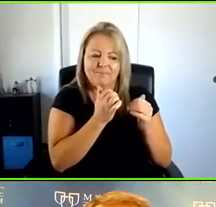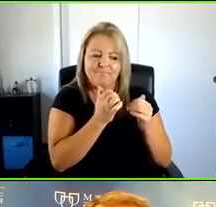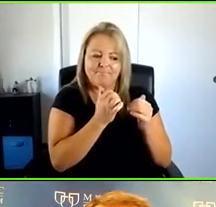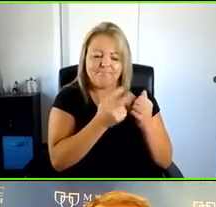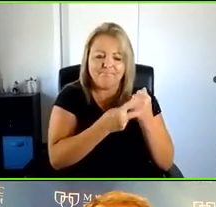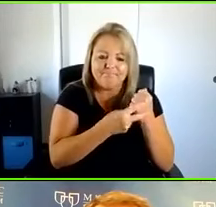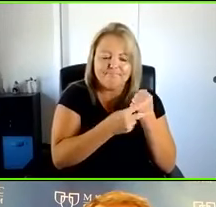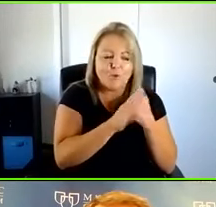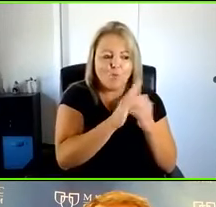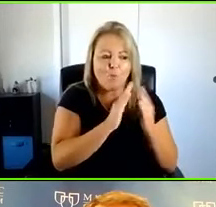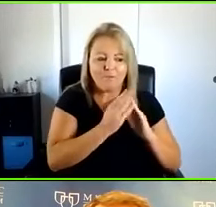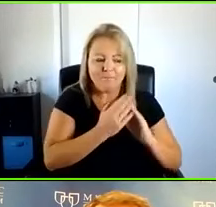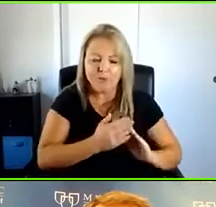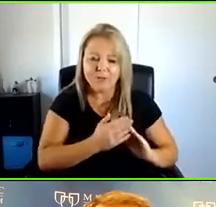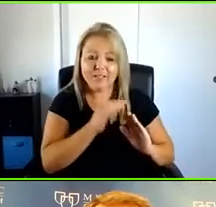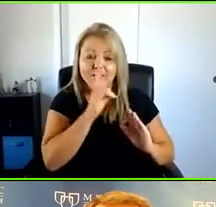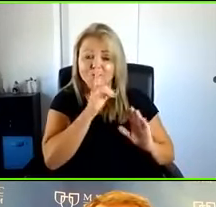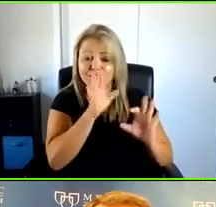that really makes a difference.